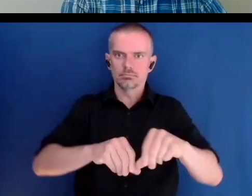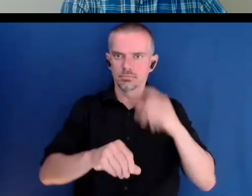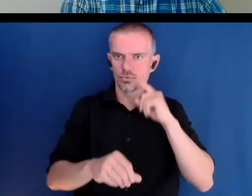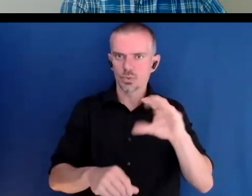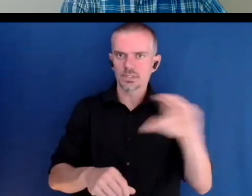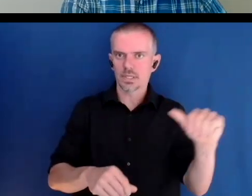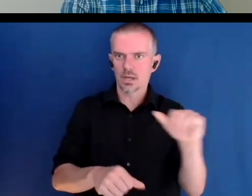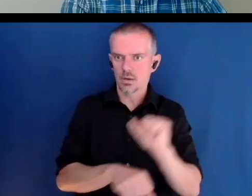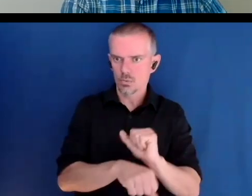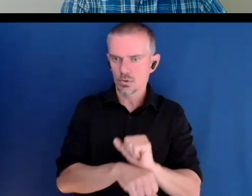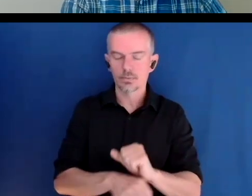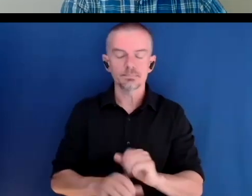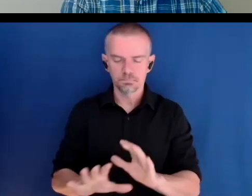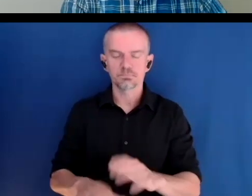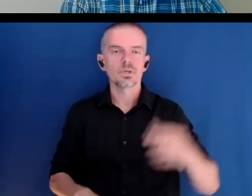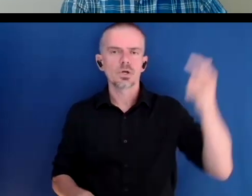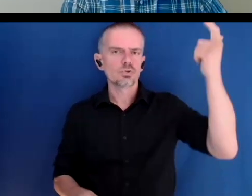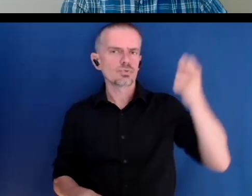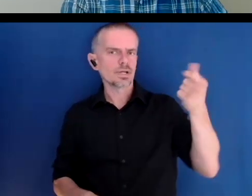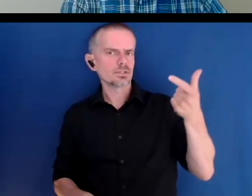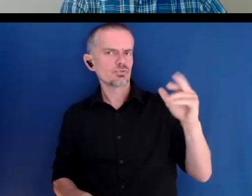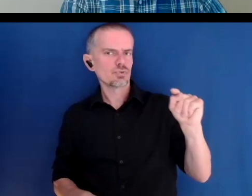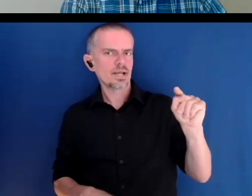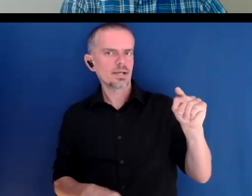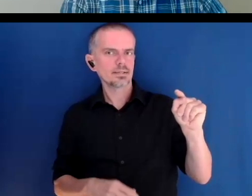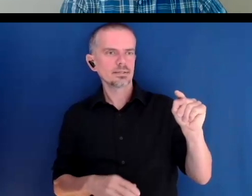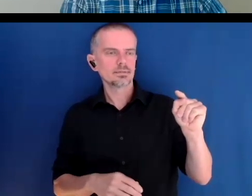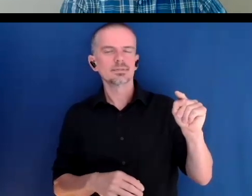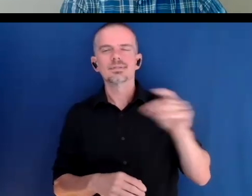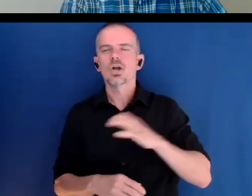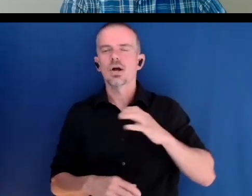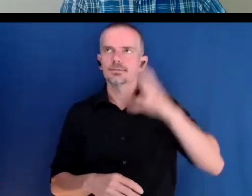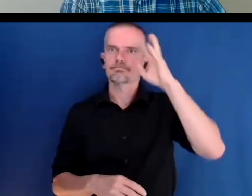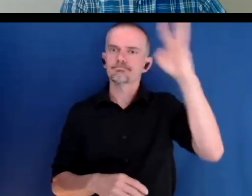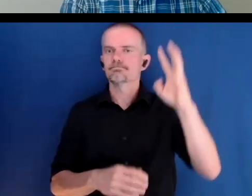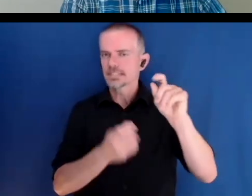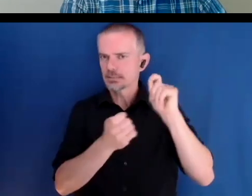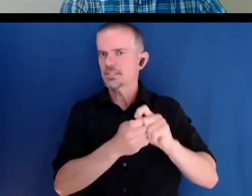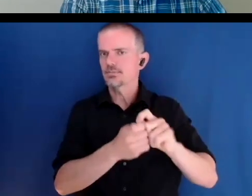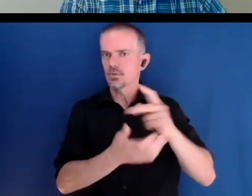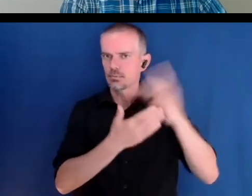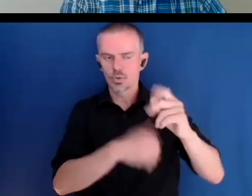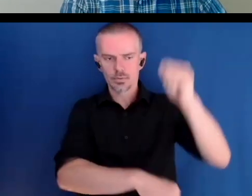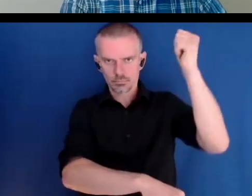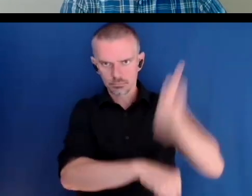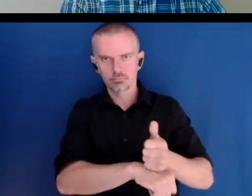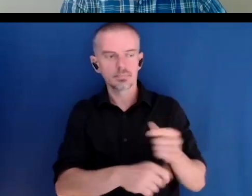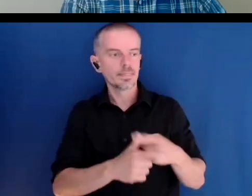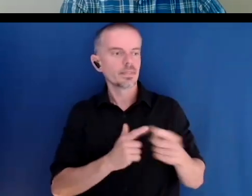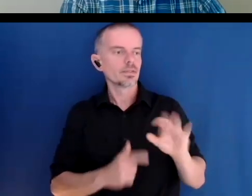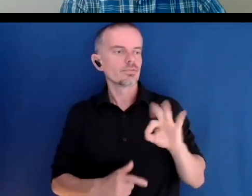work. Grants are usually this sort of program that Congress has specifically authorized, that the Forest Service makes rules around, and